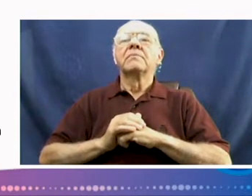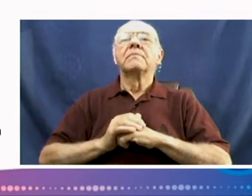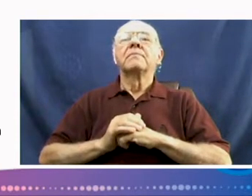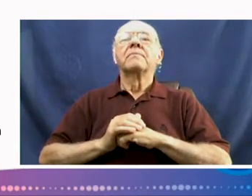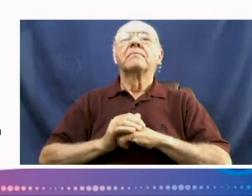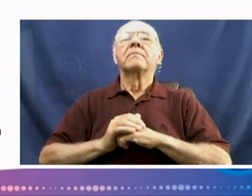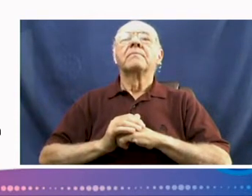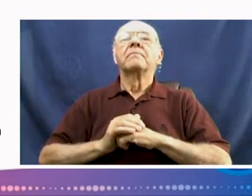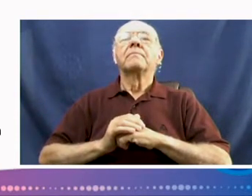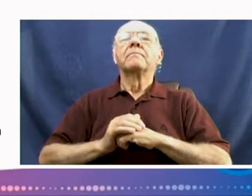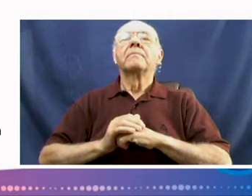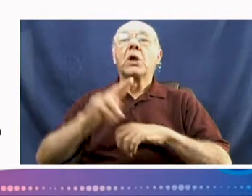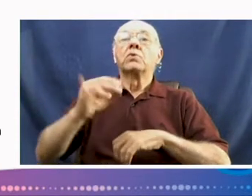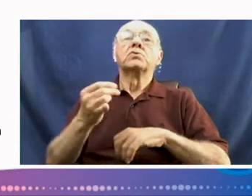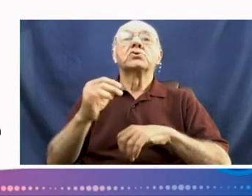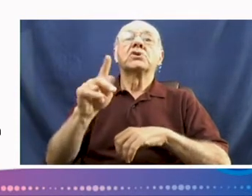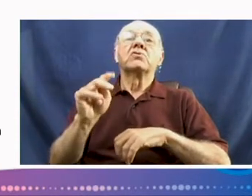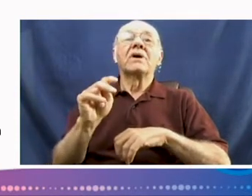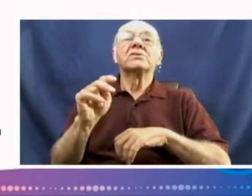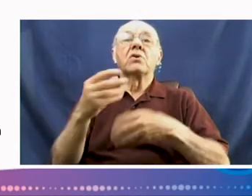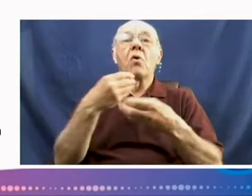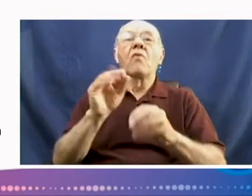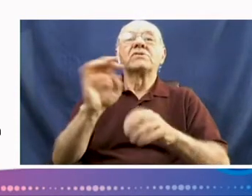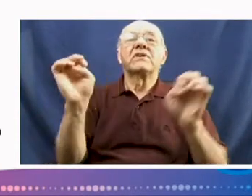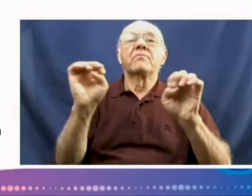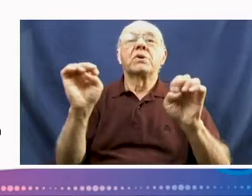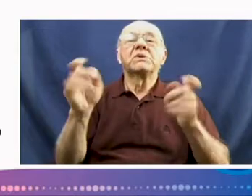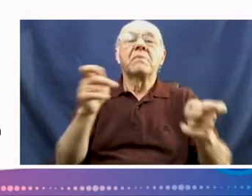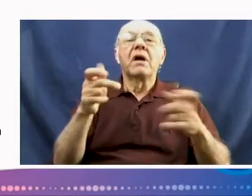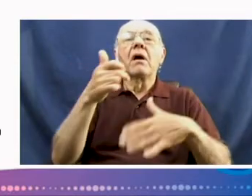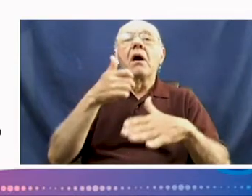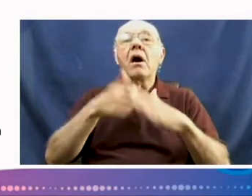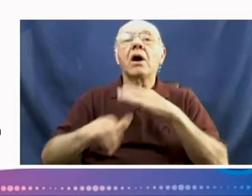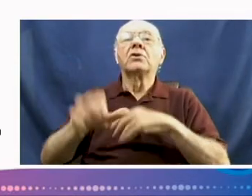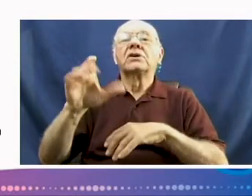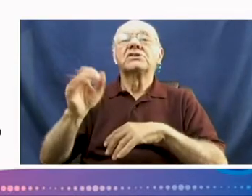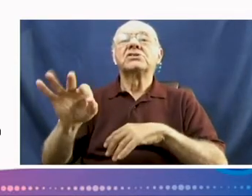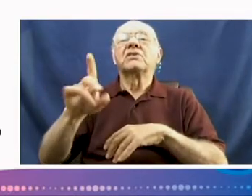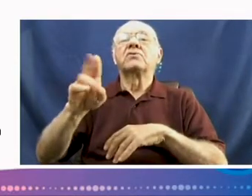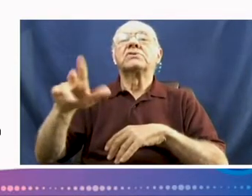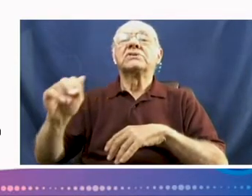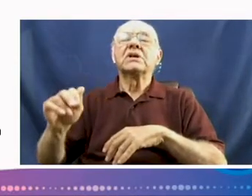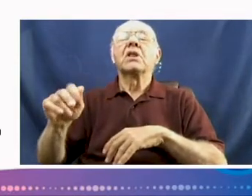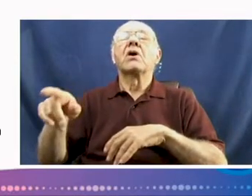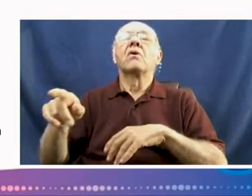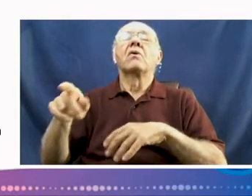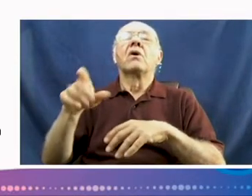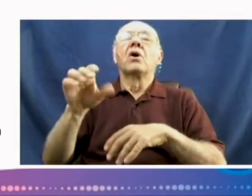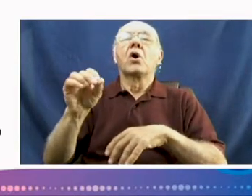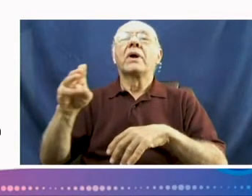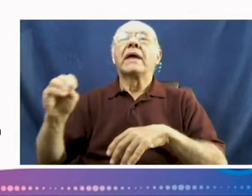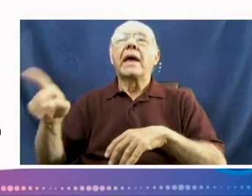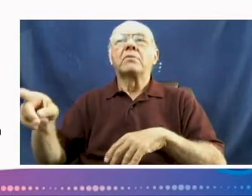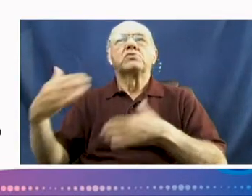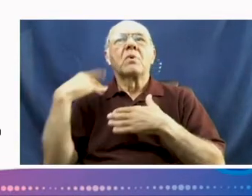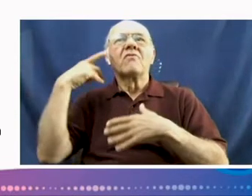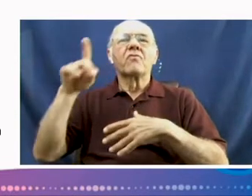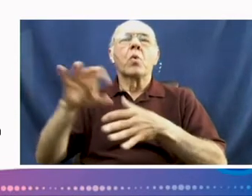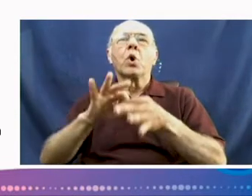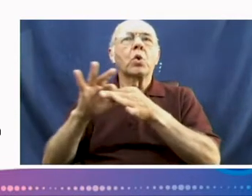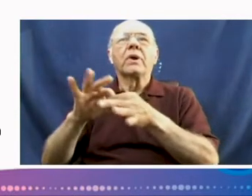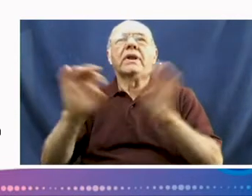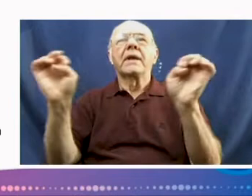New Jersey Transit Office of Emergency Management, under the direction of Chief Trussillo, the Office of Emergency Management is responsible for coordinating emergency